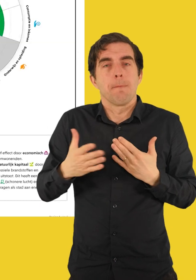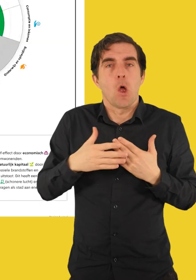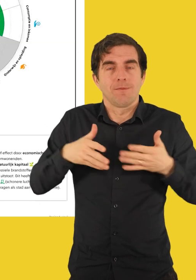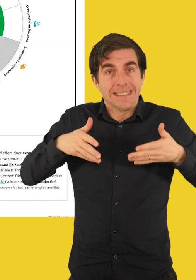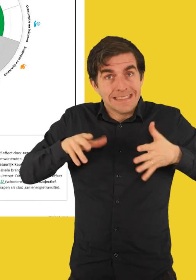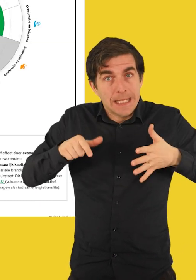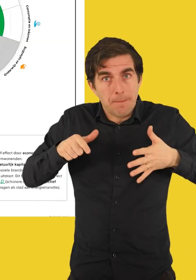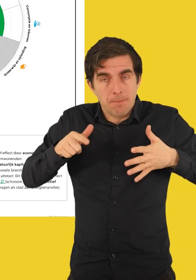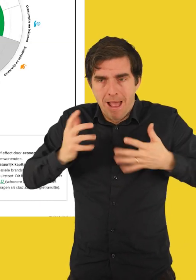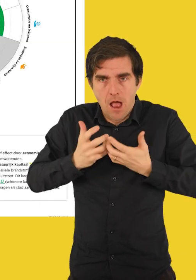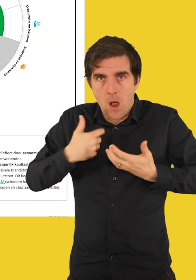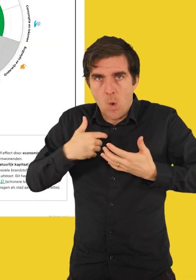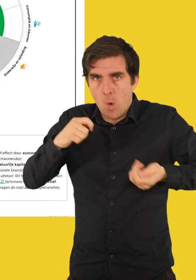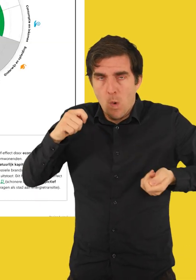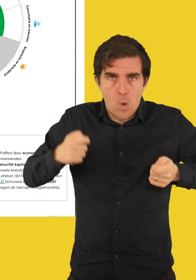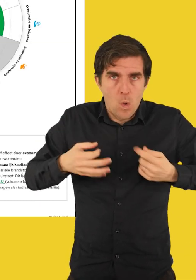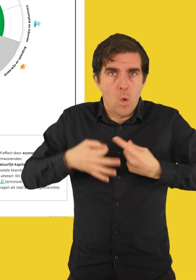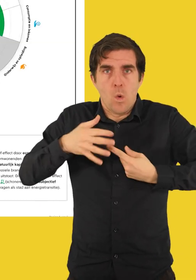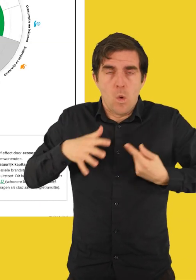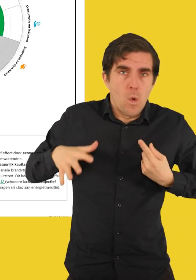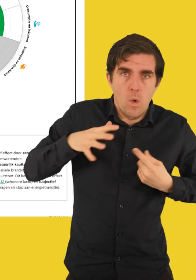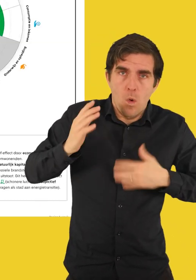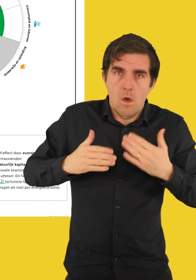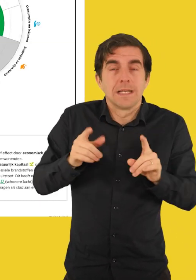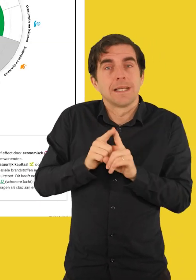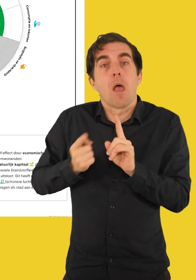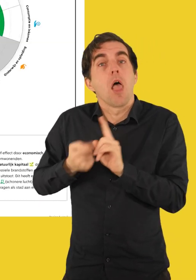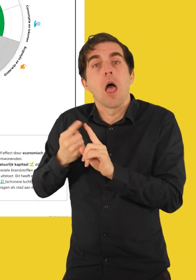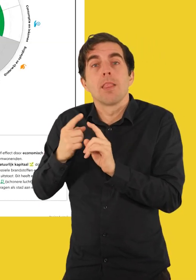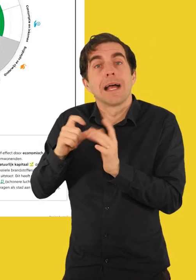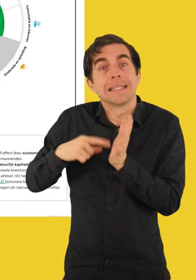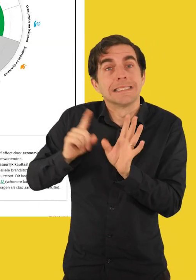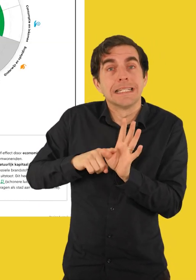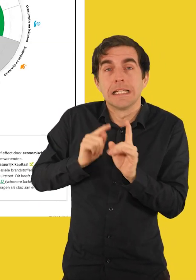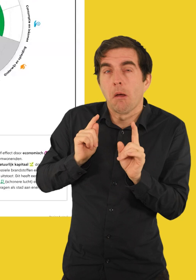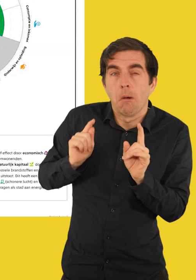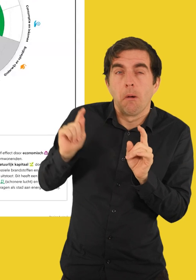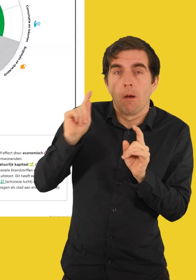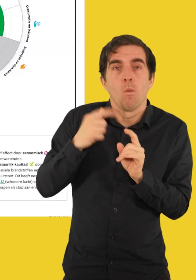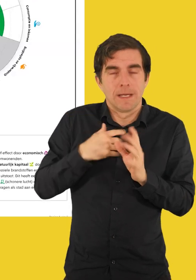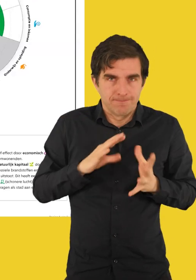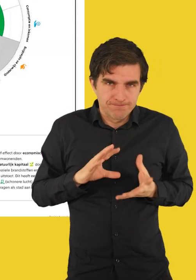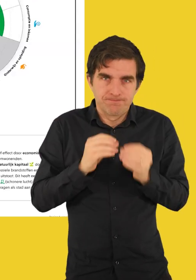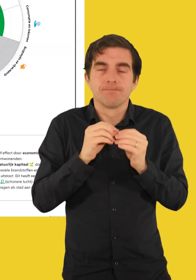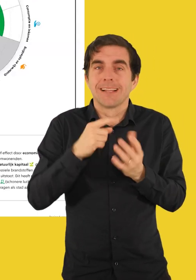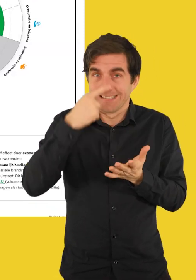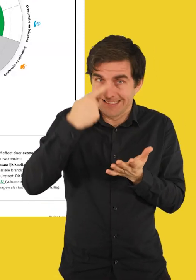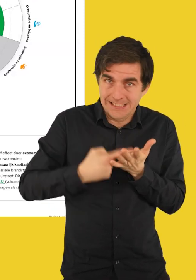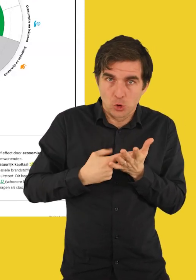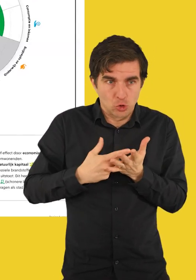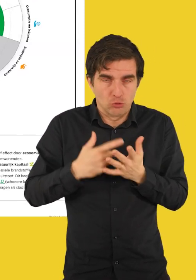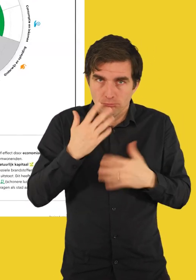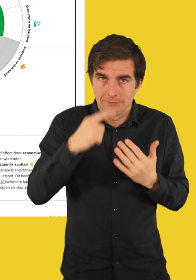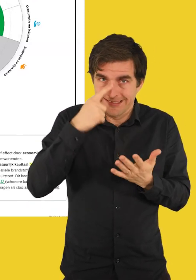that what we need is a more systemic approach. So like a few other cities, we developed a decision-making